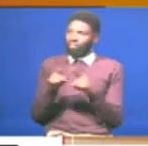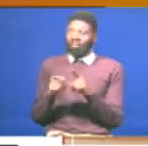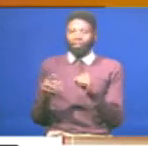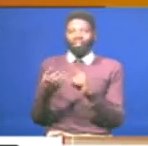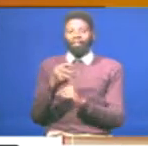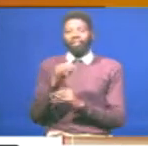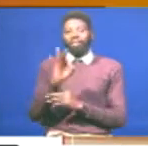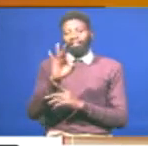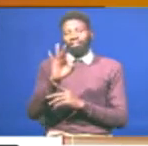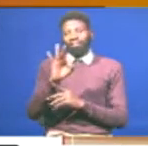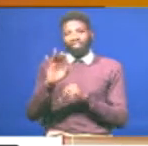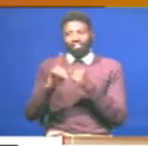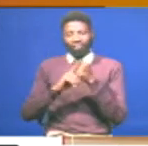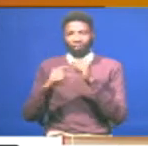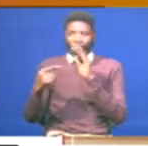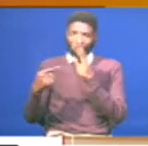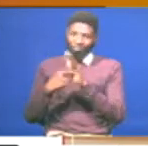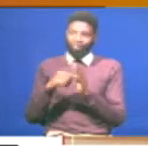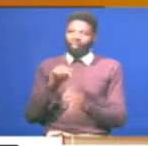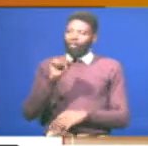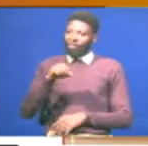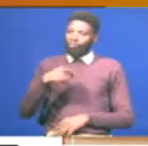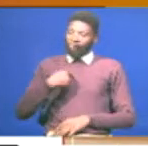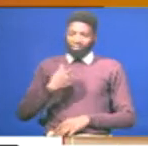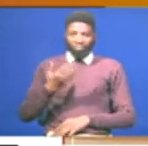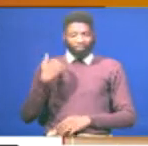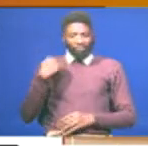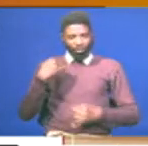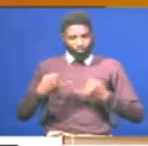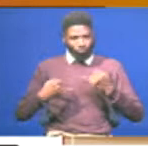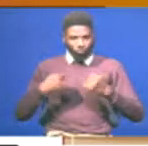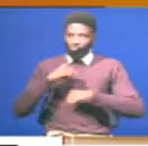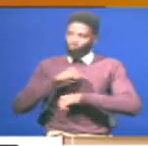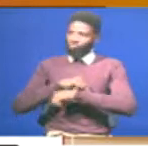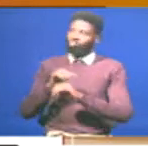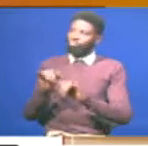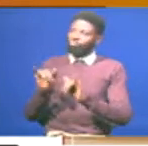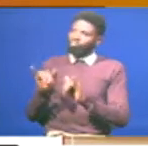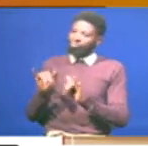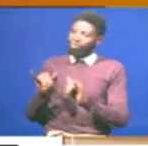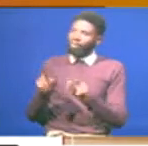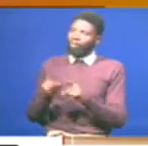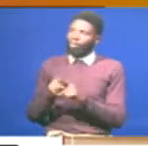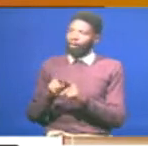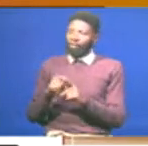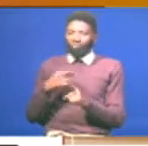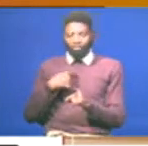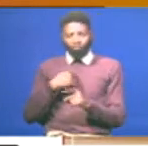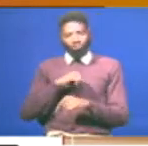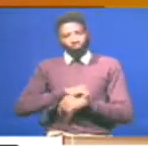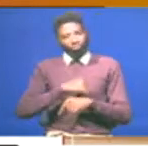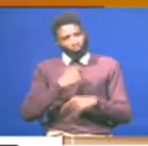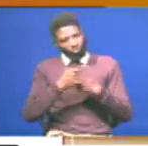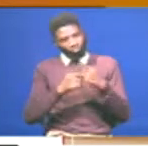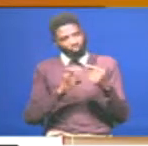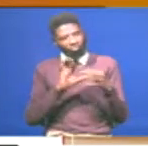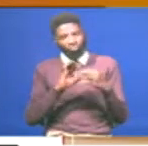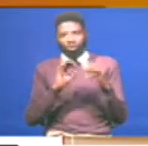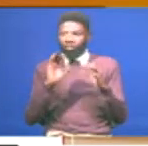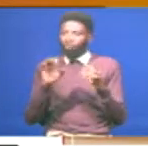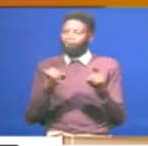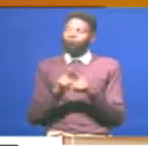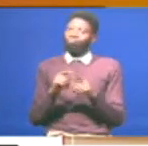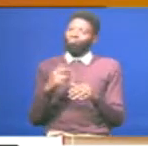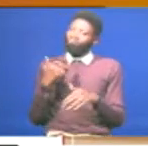points. So yeah, I enjoyed being in that school and I keep in touch with the school. And then thereafter, I